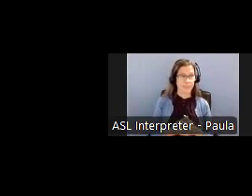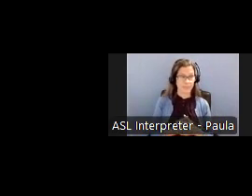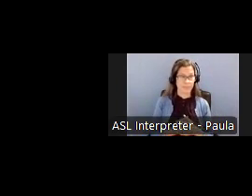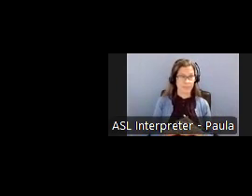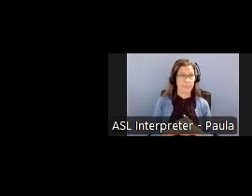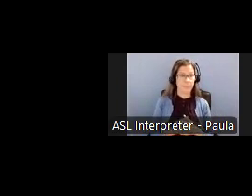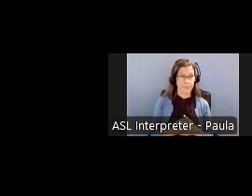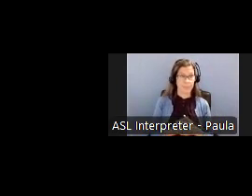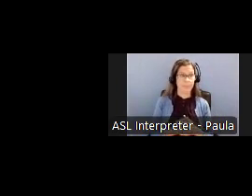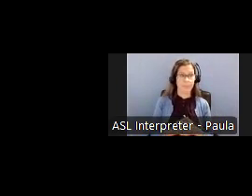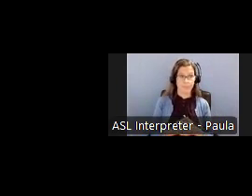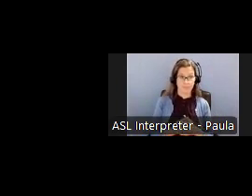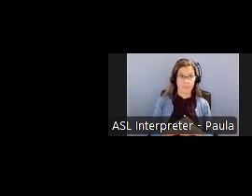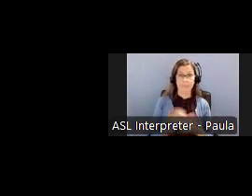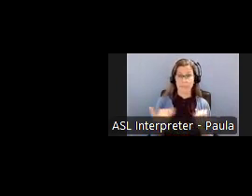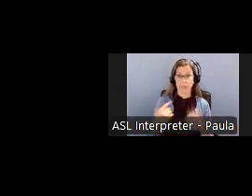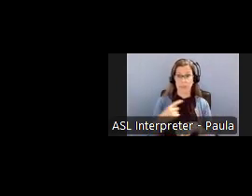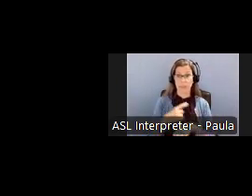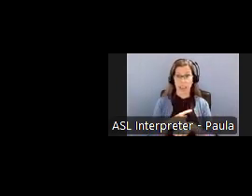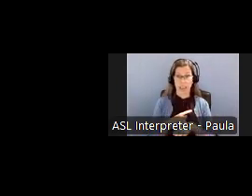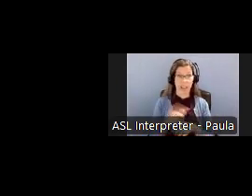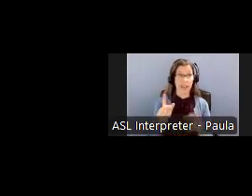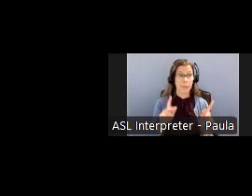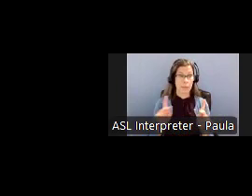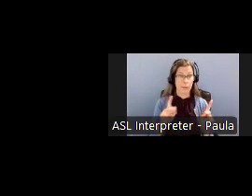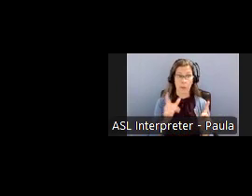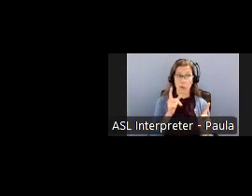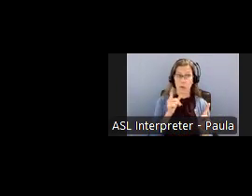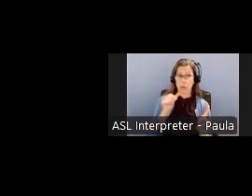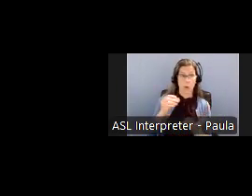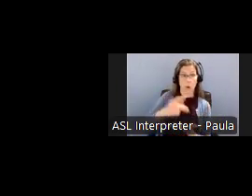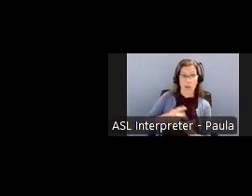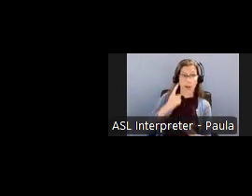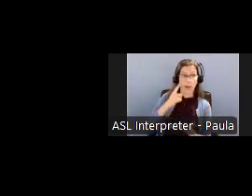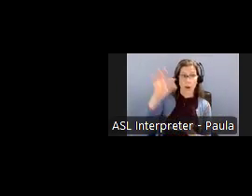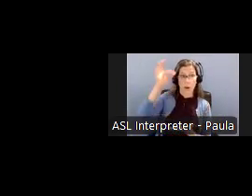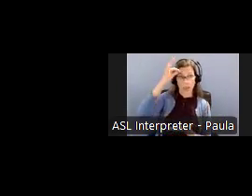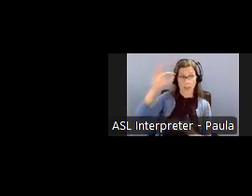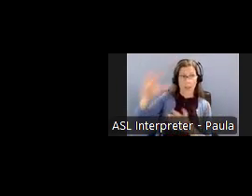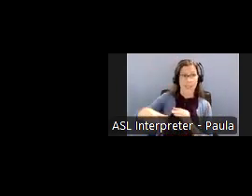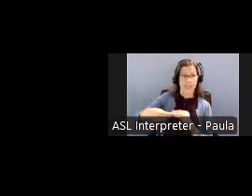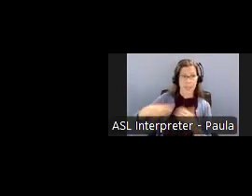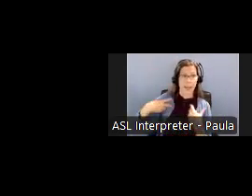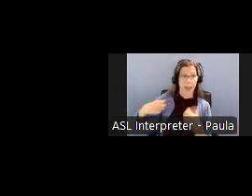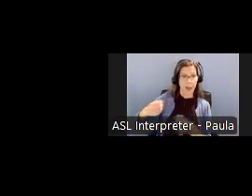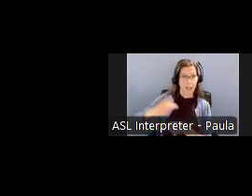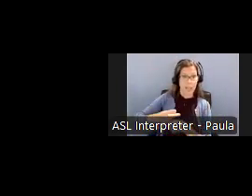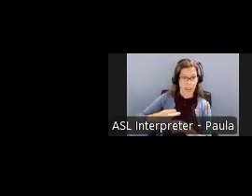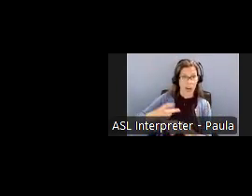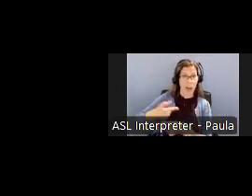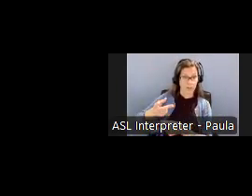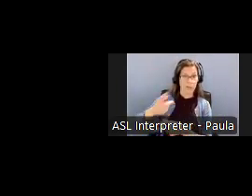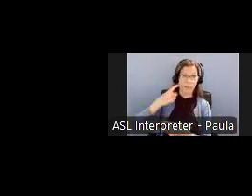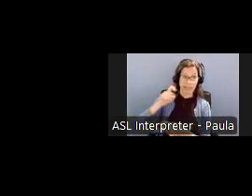So the Apple Health programs today, individuals who do not qualify for federally subsidized healthcare coverage because of their